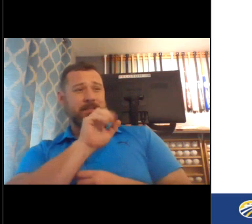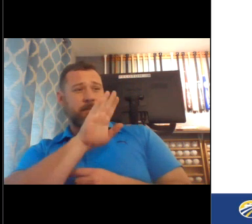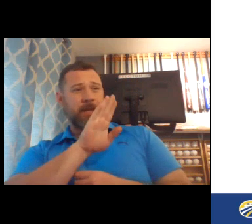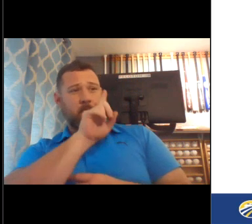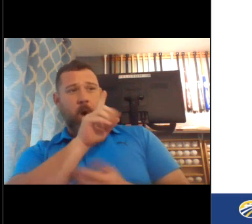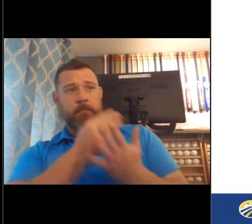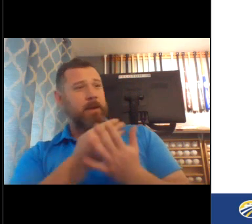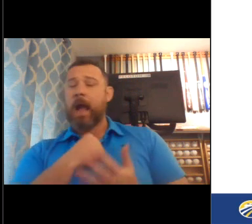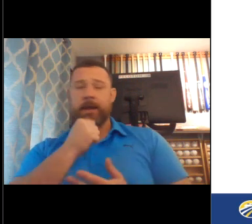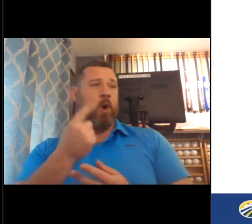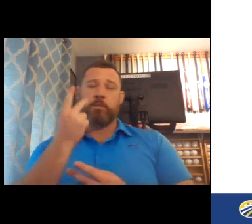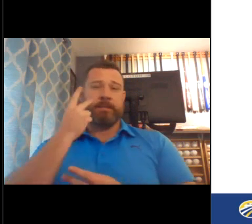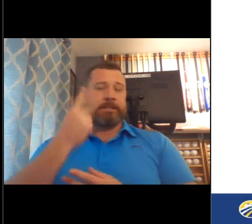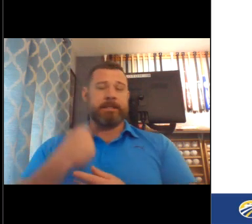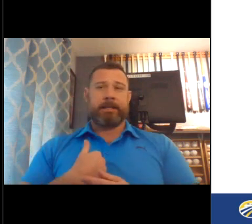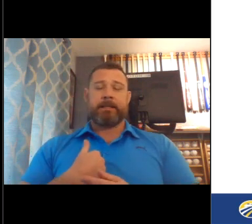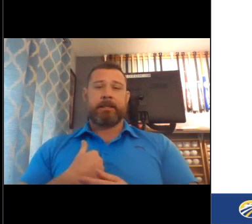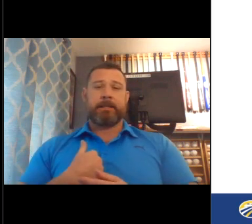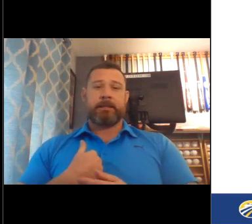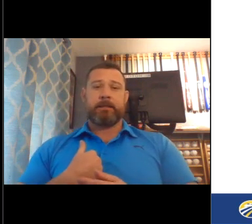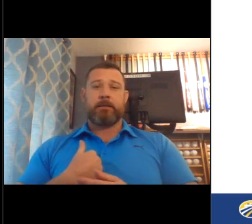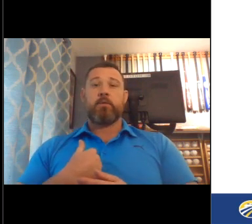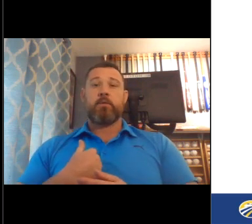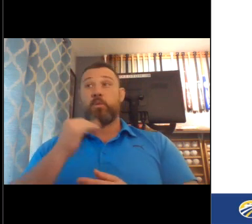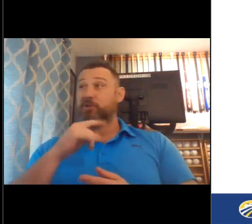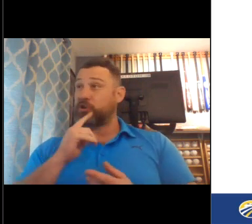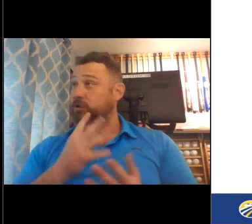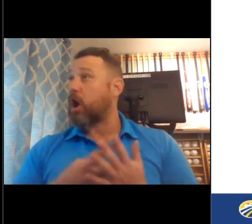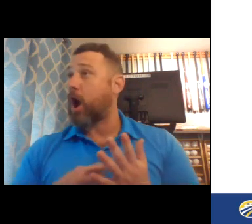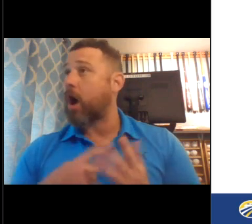see, which we should talk about that.